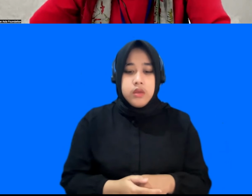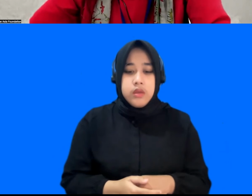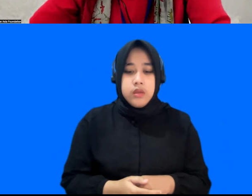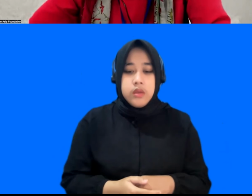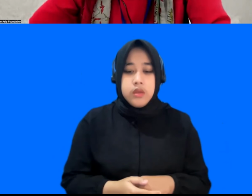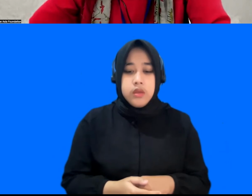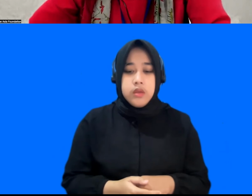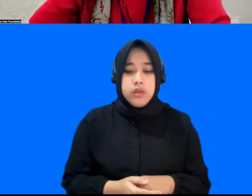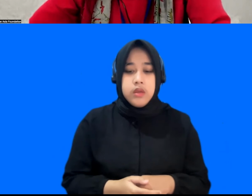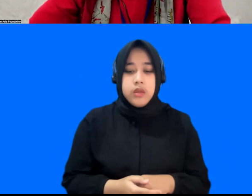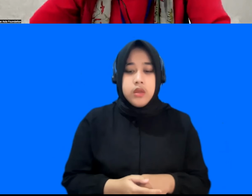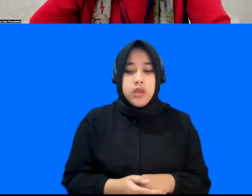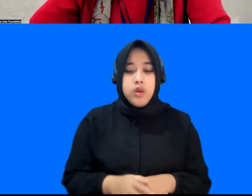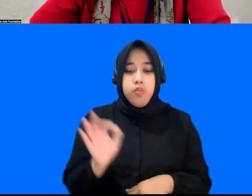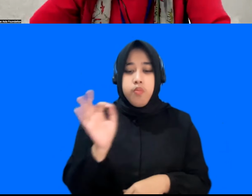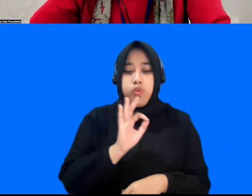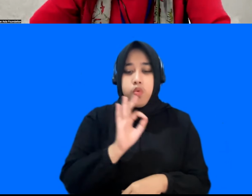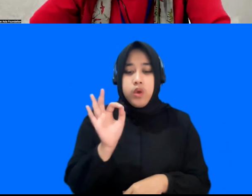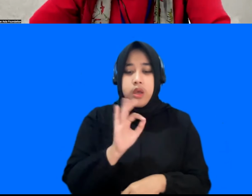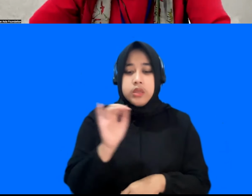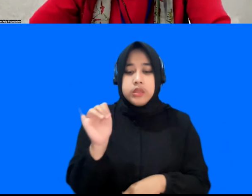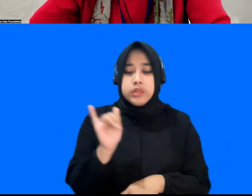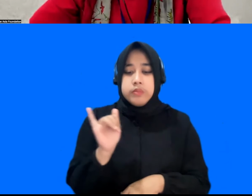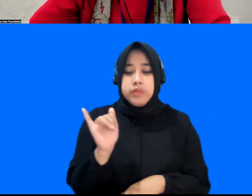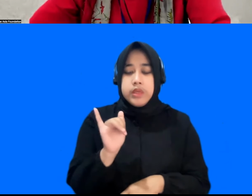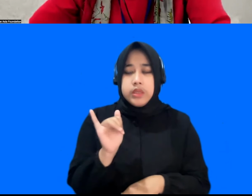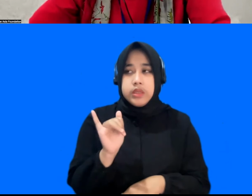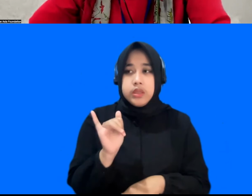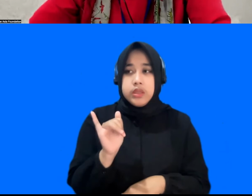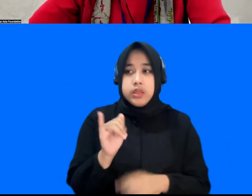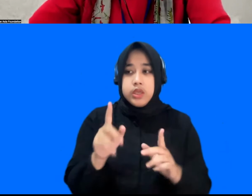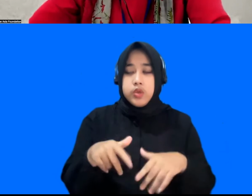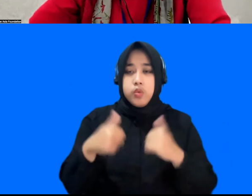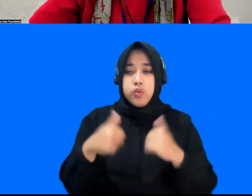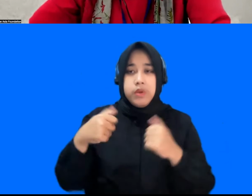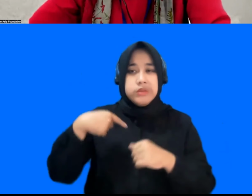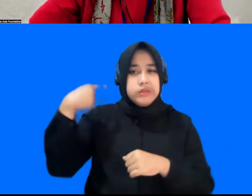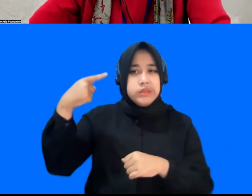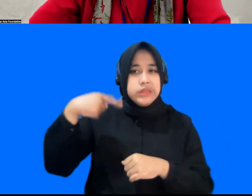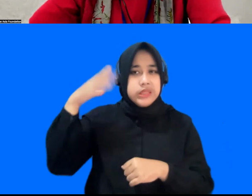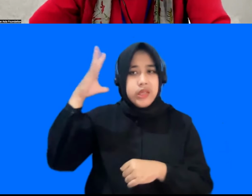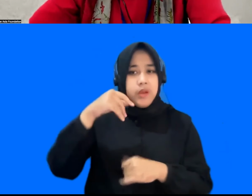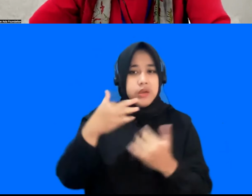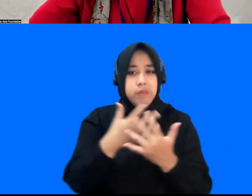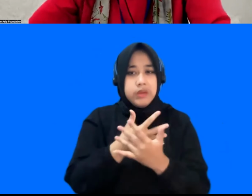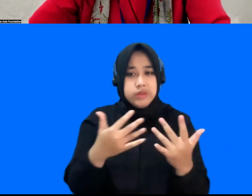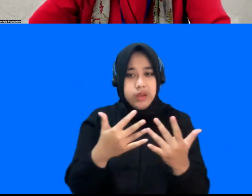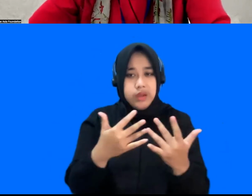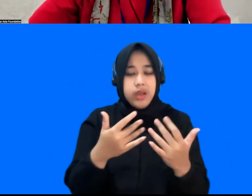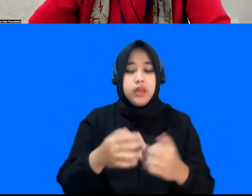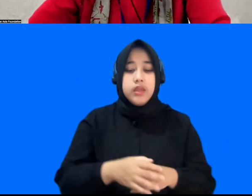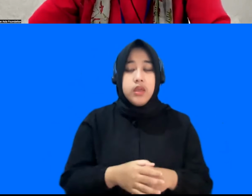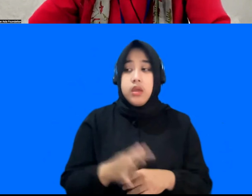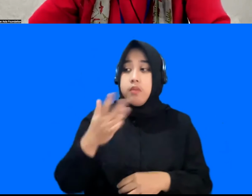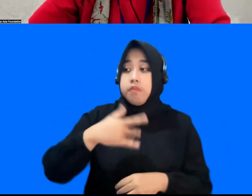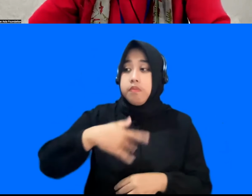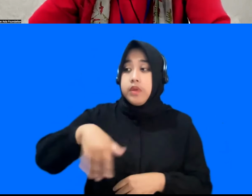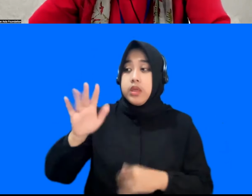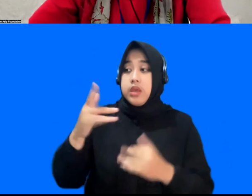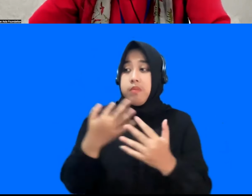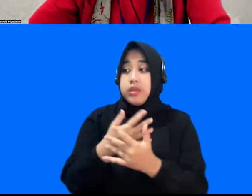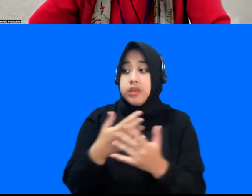like. So if we are able to go to the ground, work with the community and understand the challenges and issues there, that